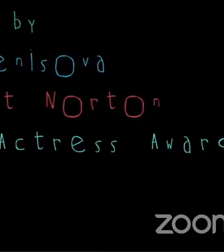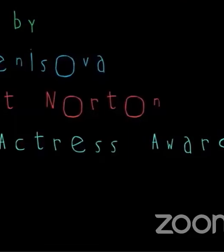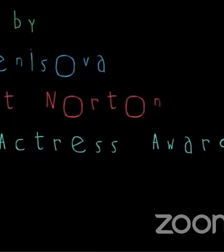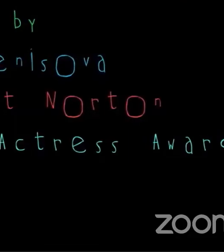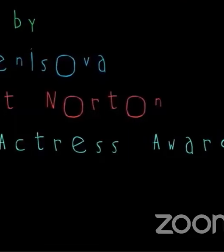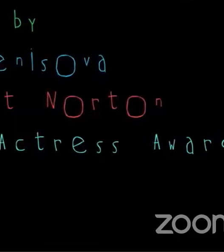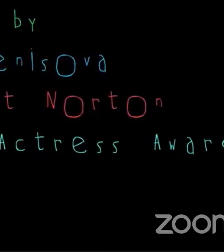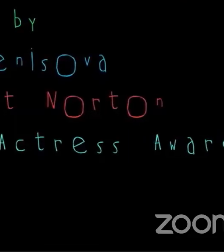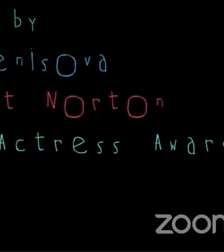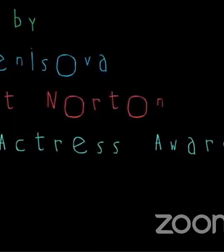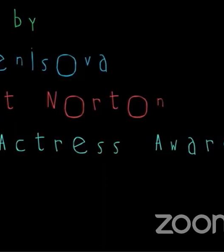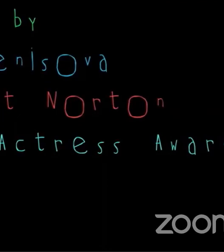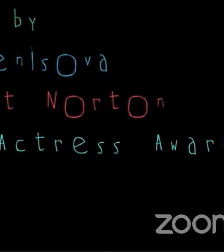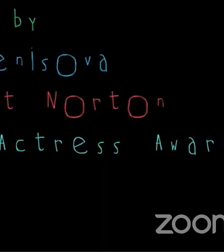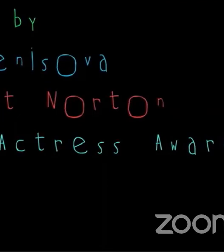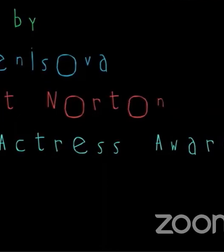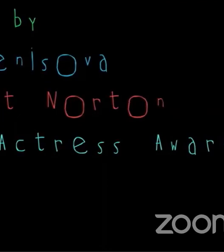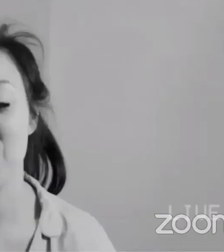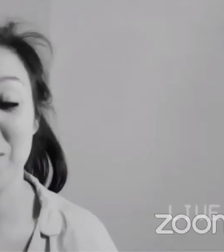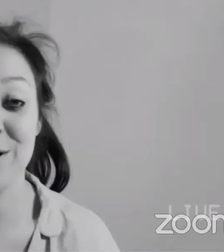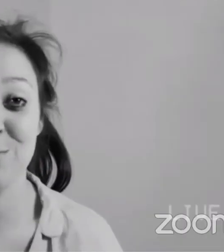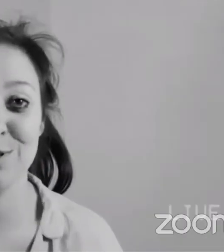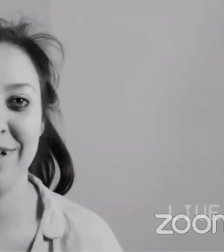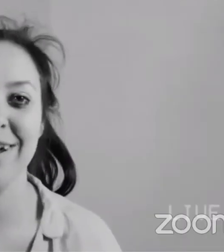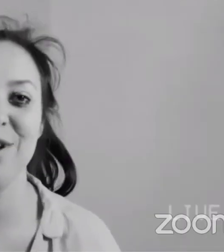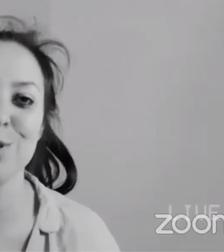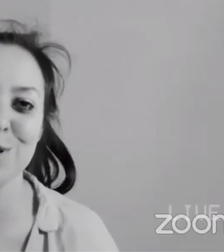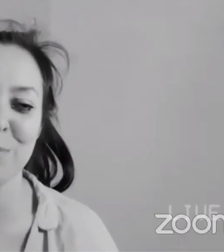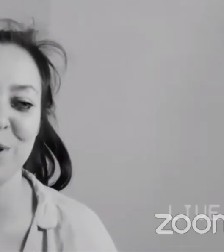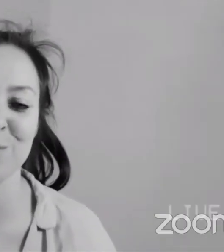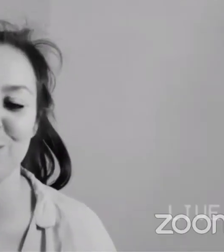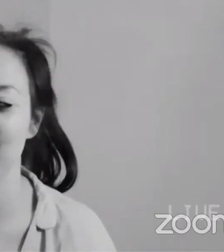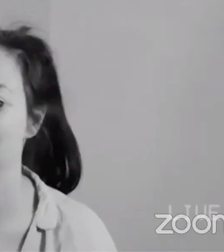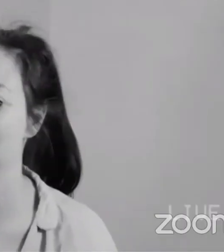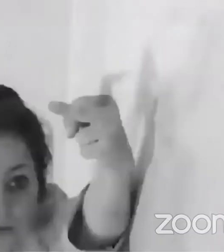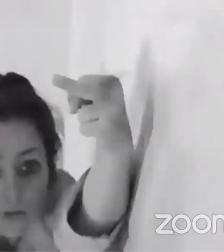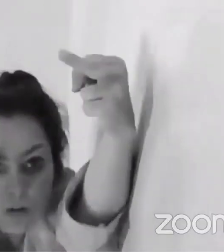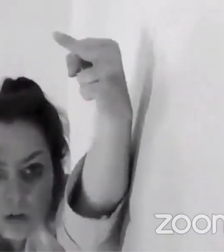Take away, folks. Take it